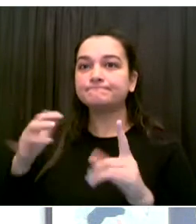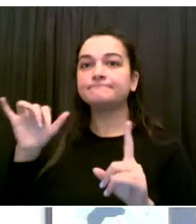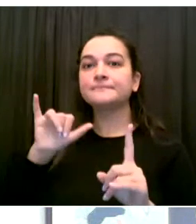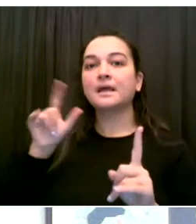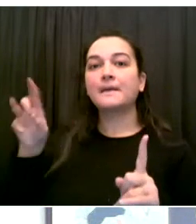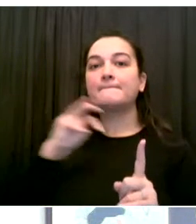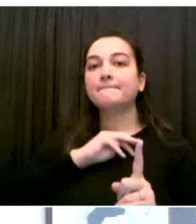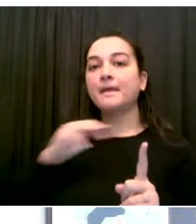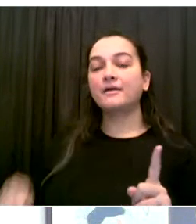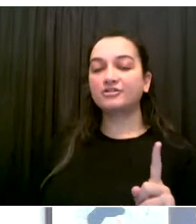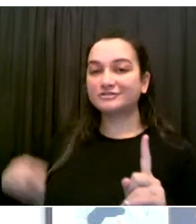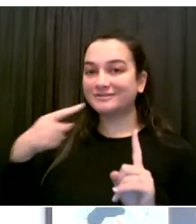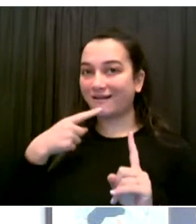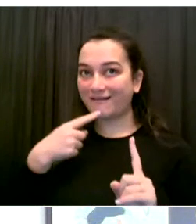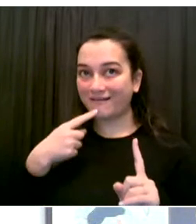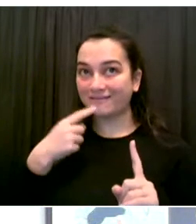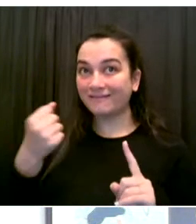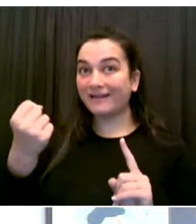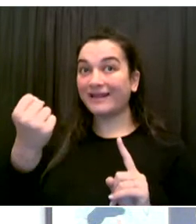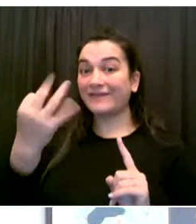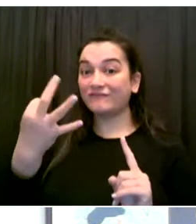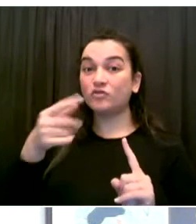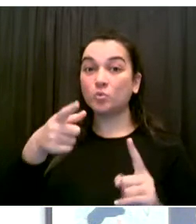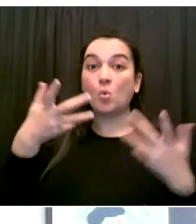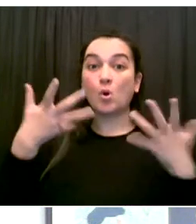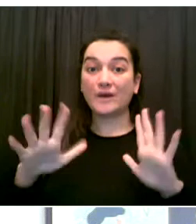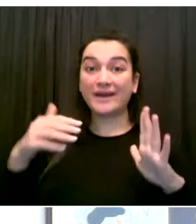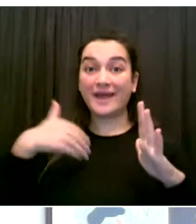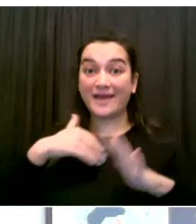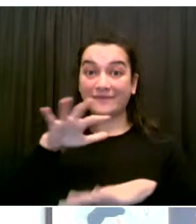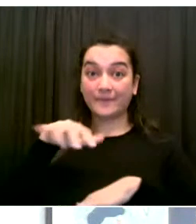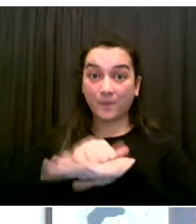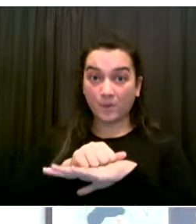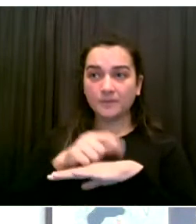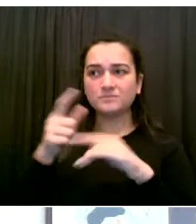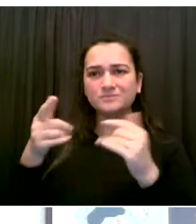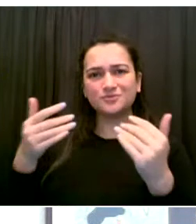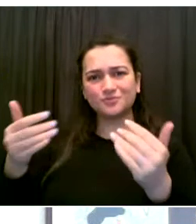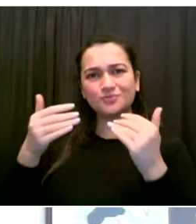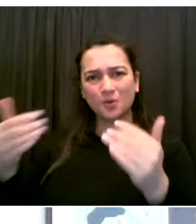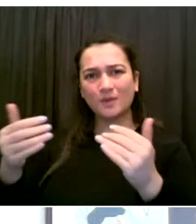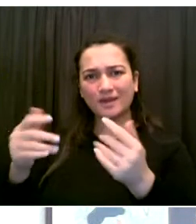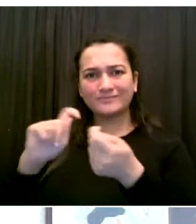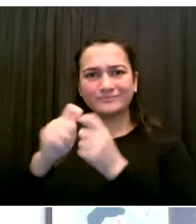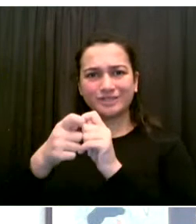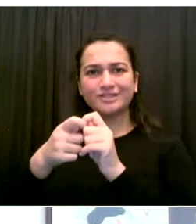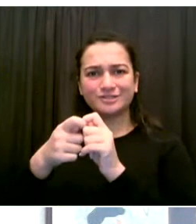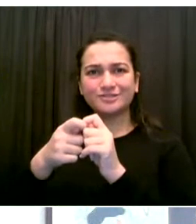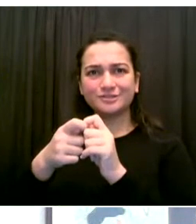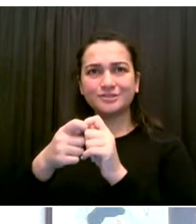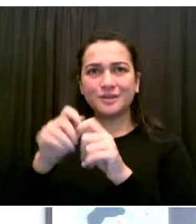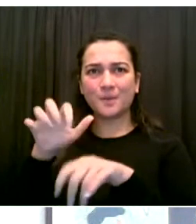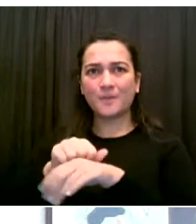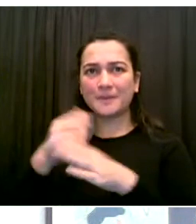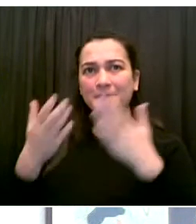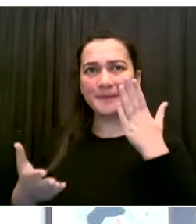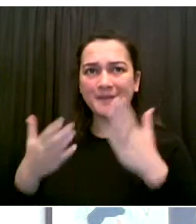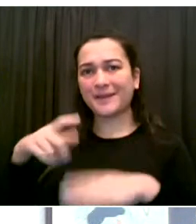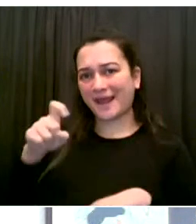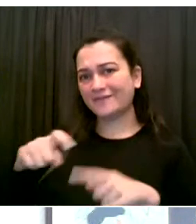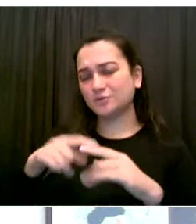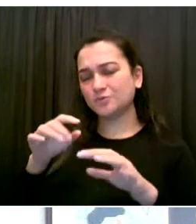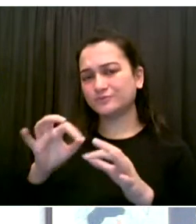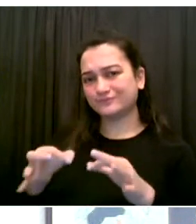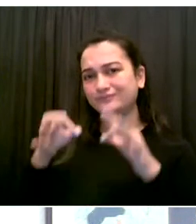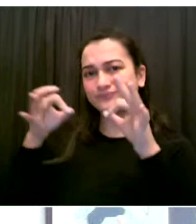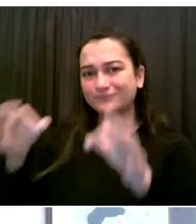occur at a later date. So where we are able to shift appointments to another type of vaccine, whether it's Pfizer